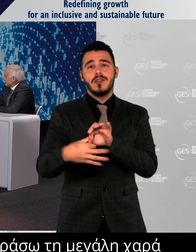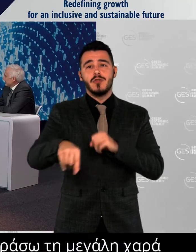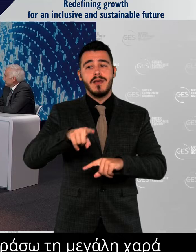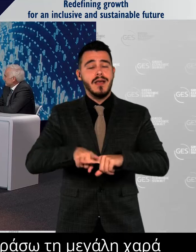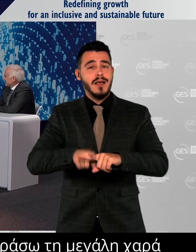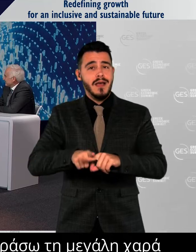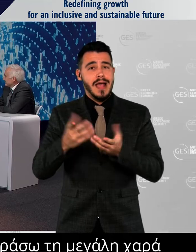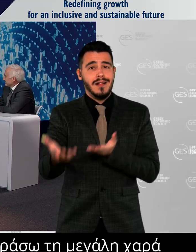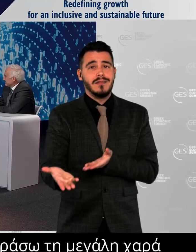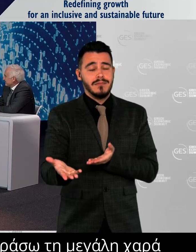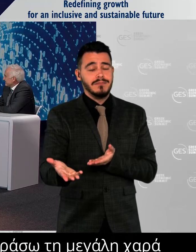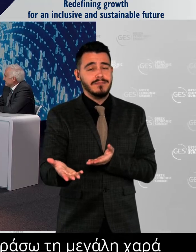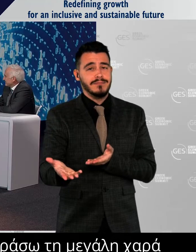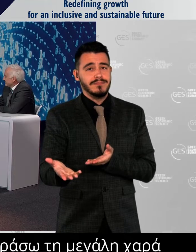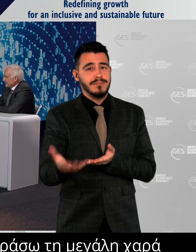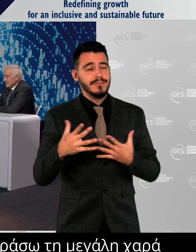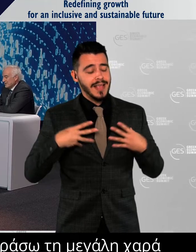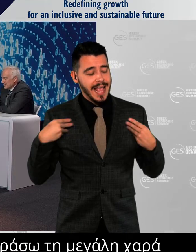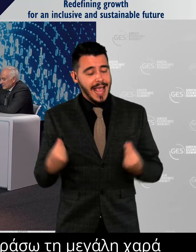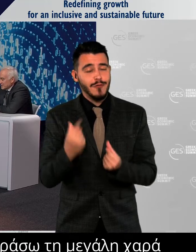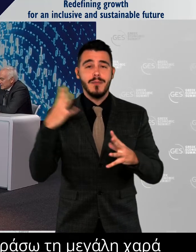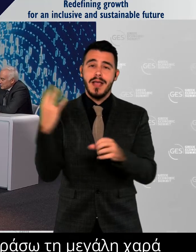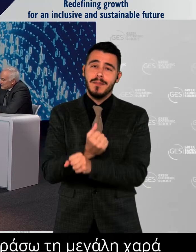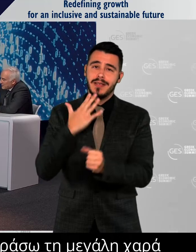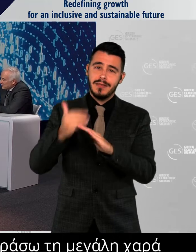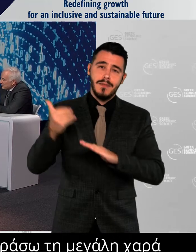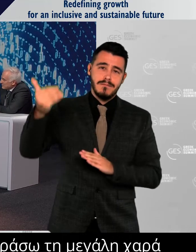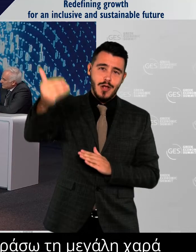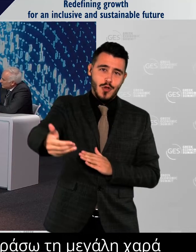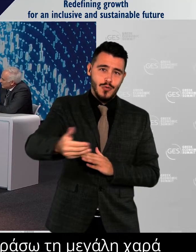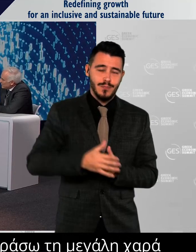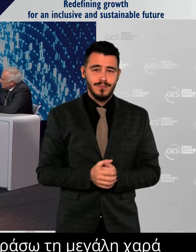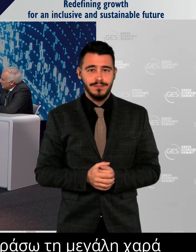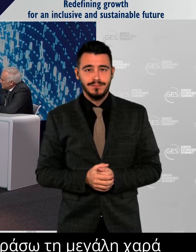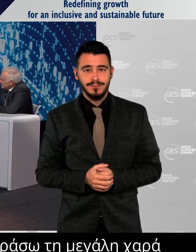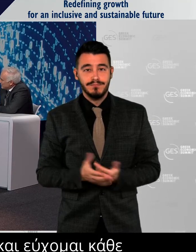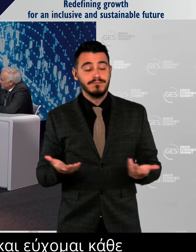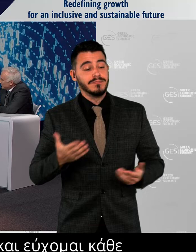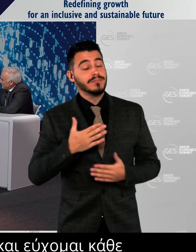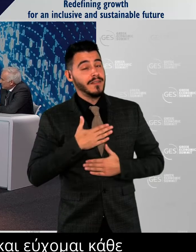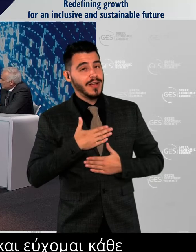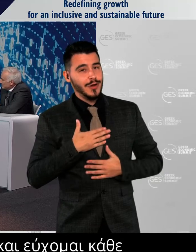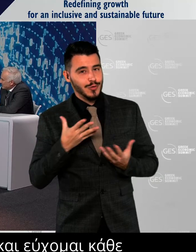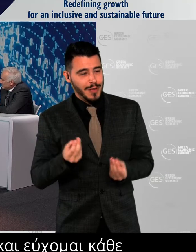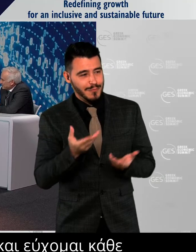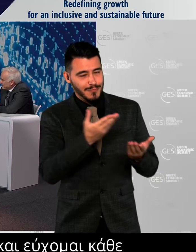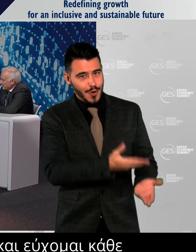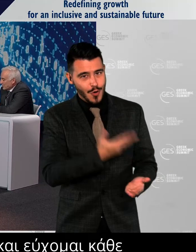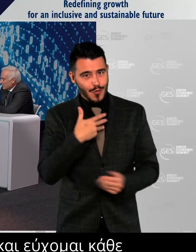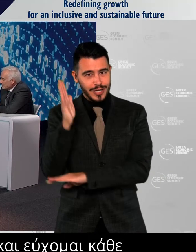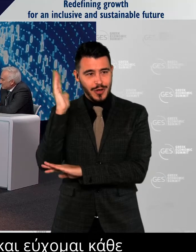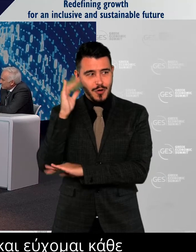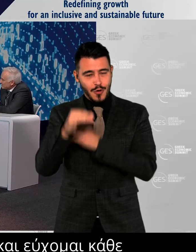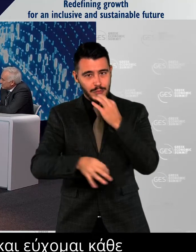a fantastic success in their future. Mr. Santoni, thank you very much for being with us in the 32nd